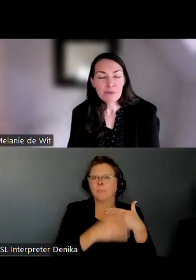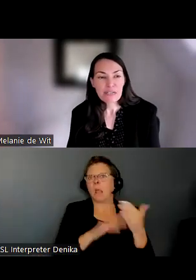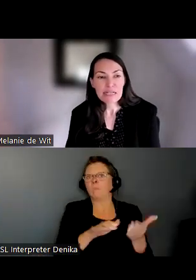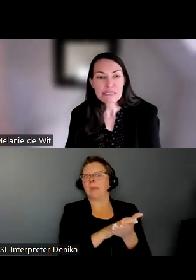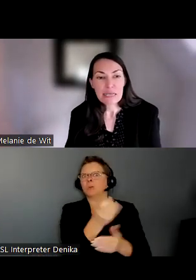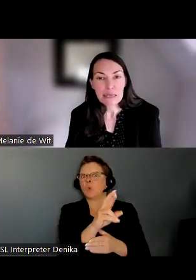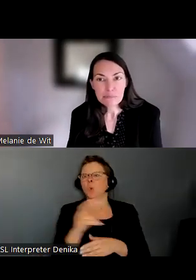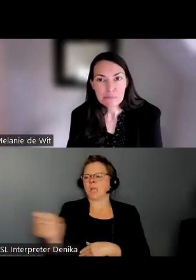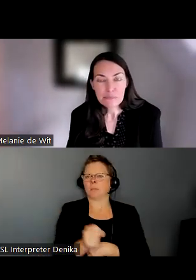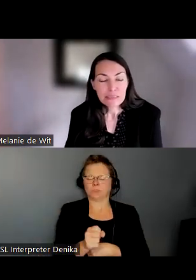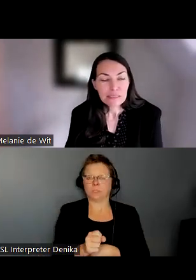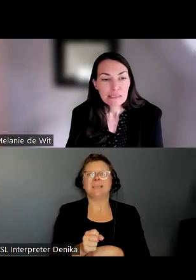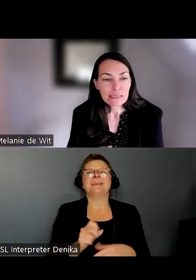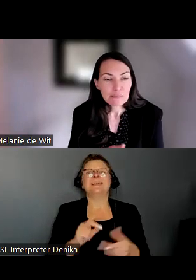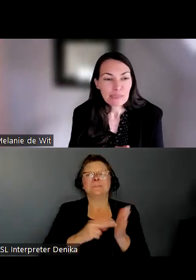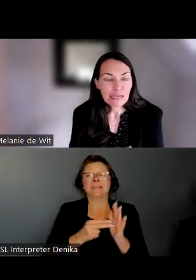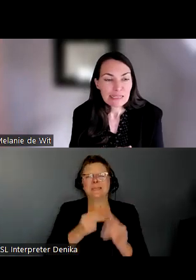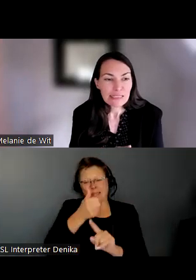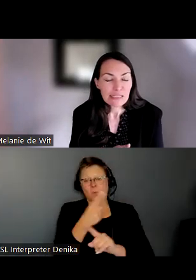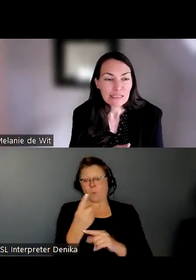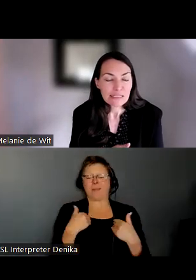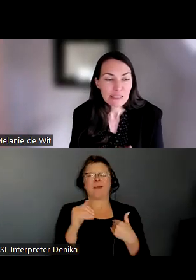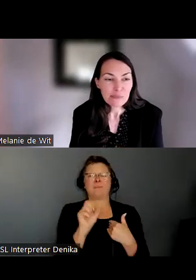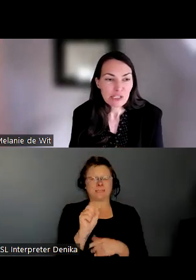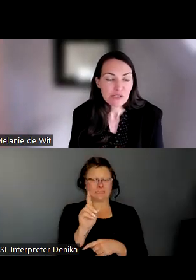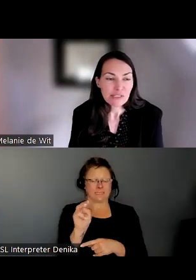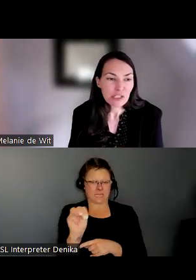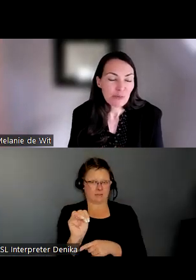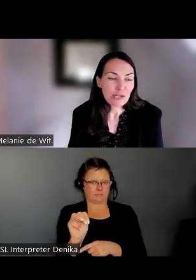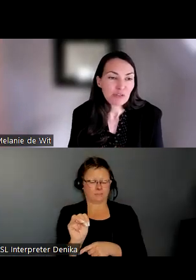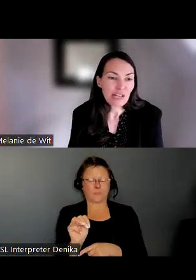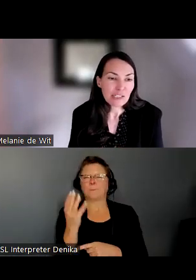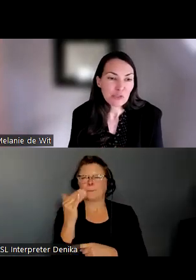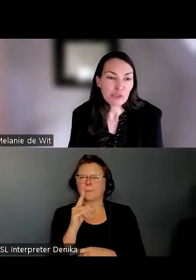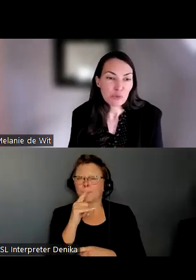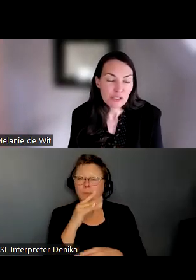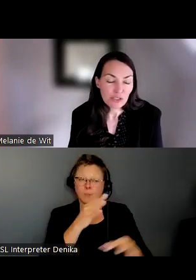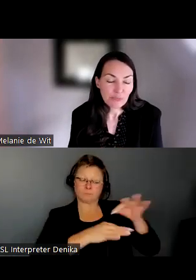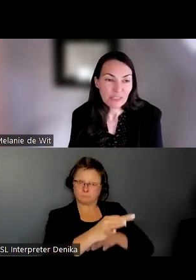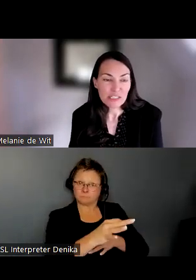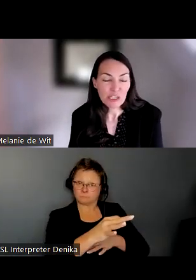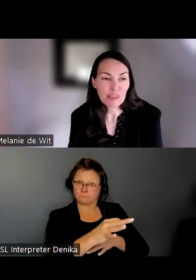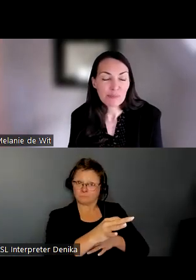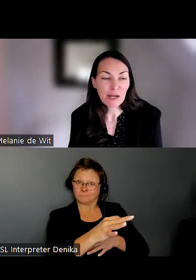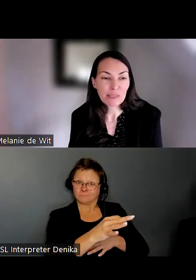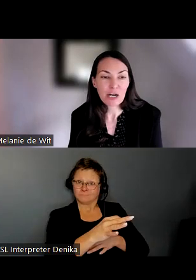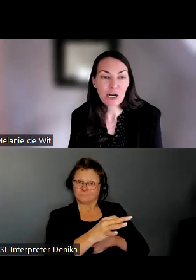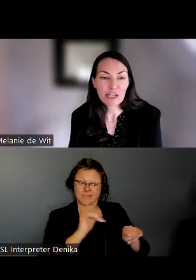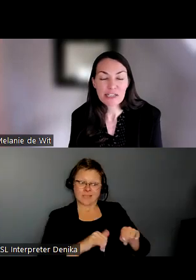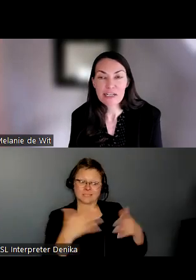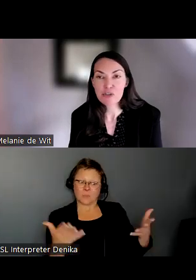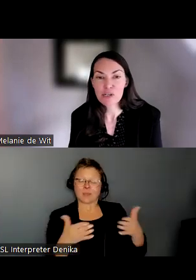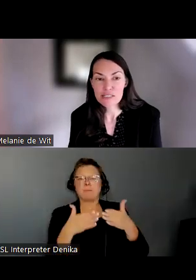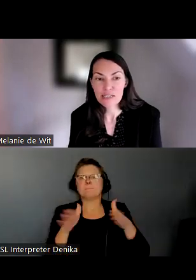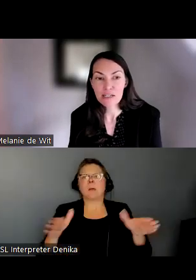ends up with an SDM because the substitute decision maker of last resort is going to be the public